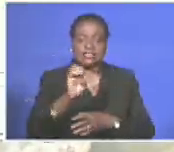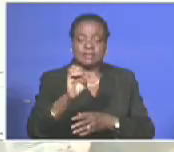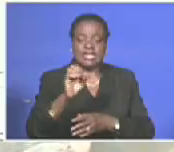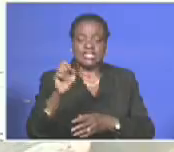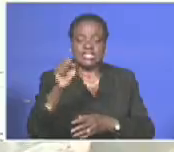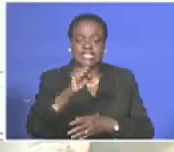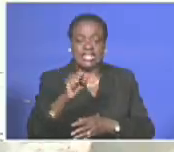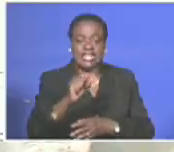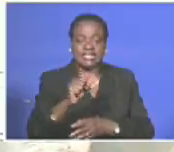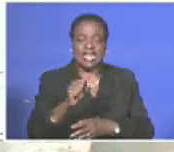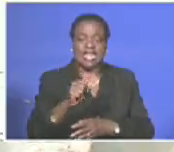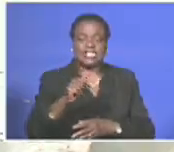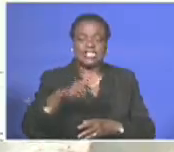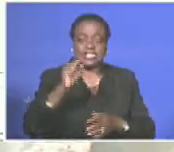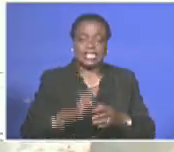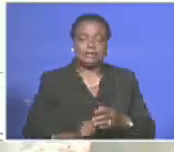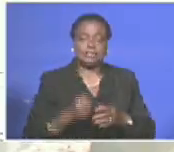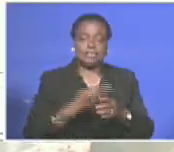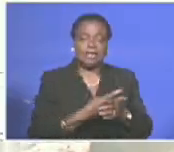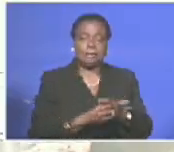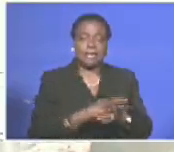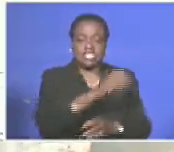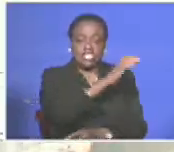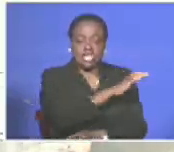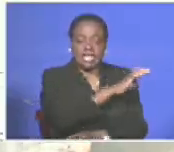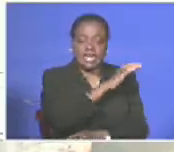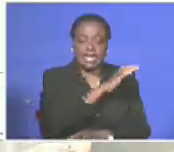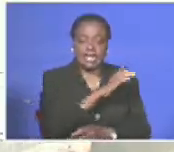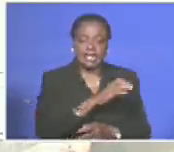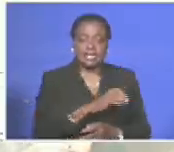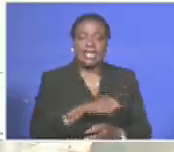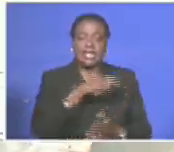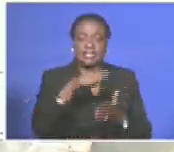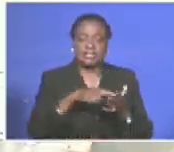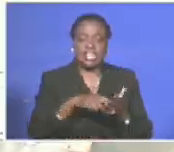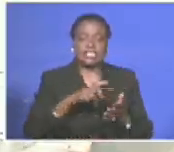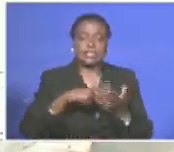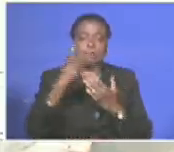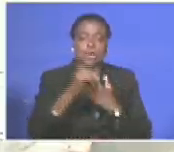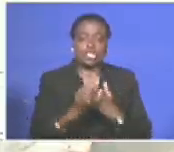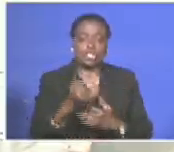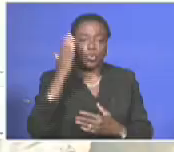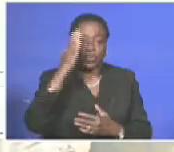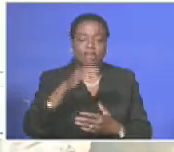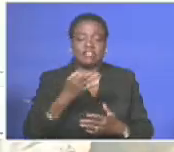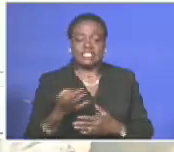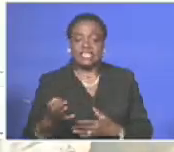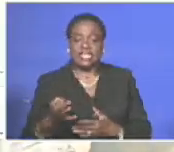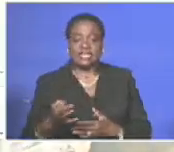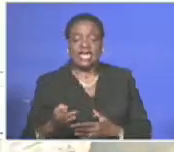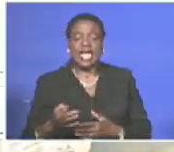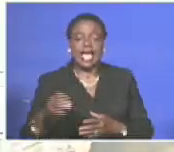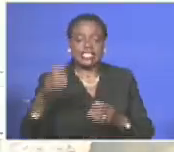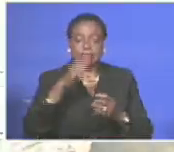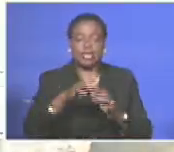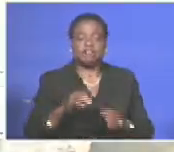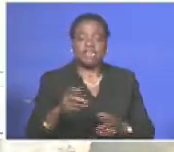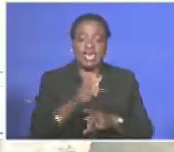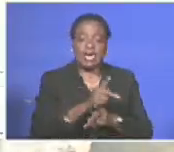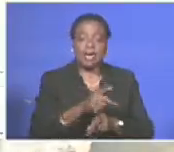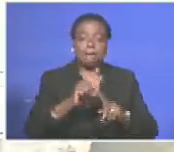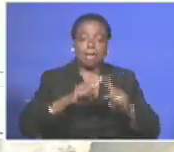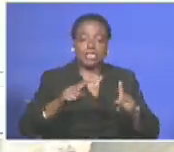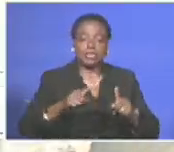this aspect of the project not only facilitates access to care, but allows for a reduction